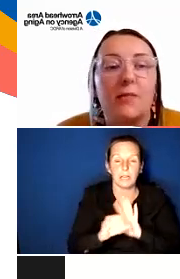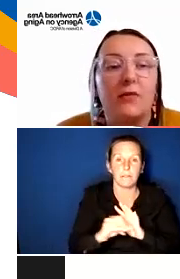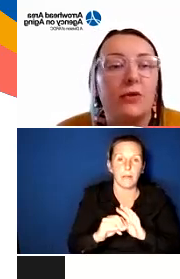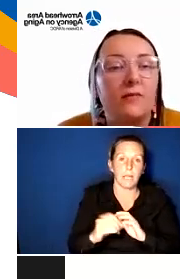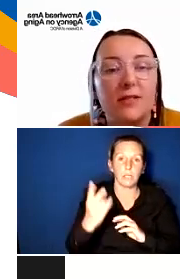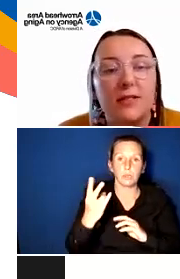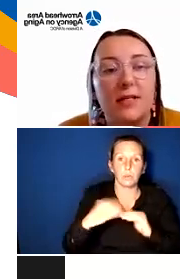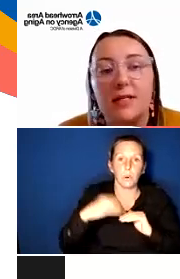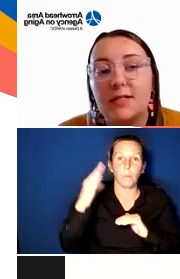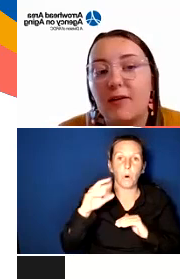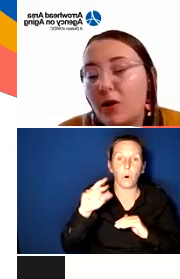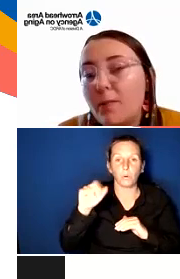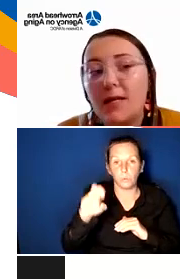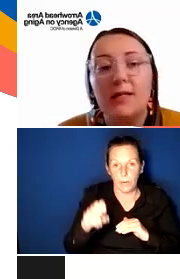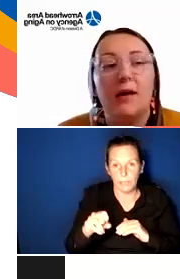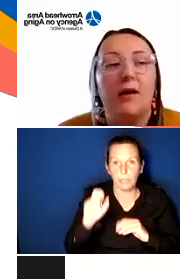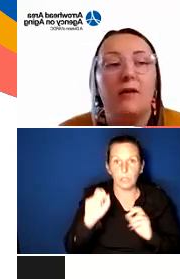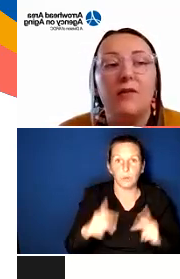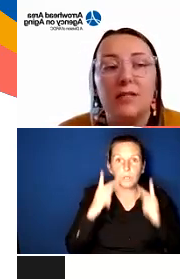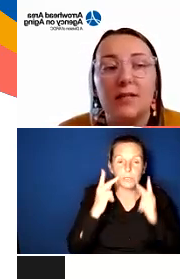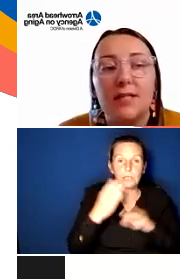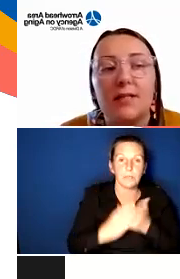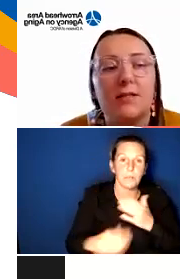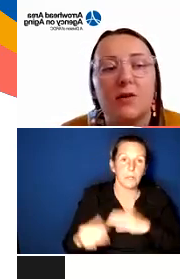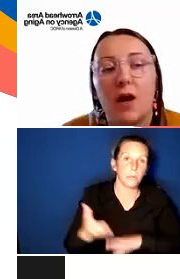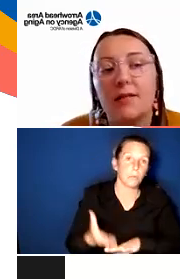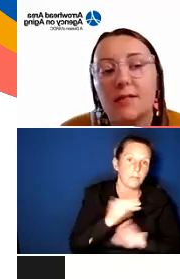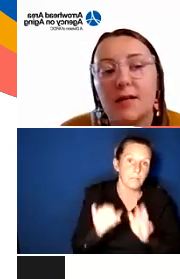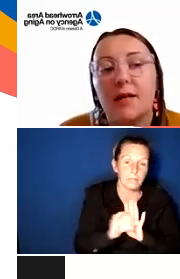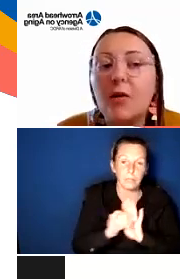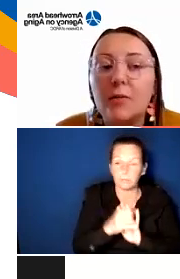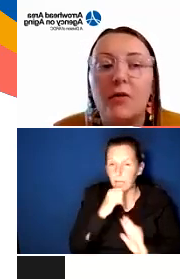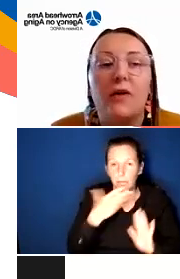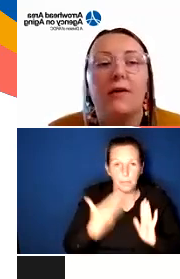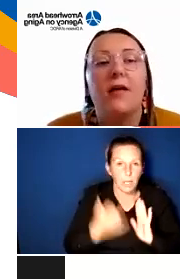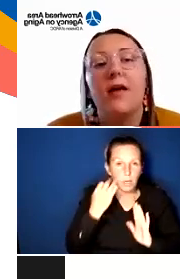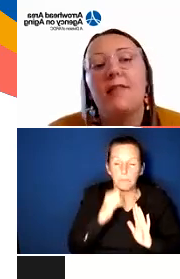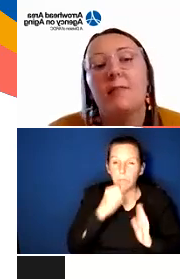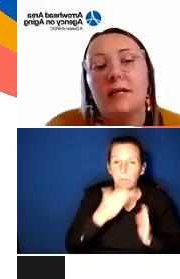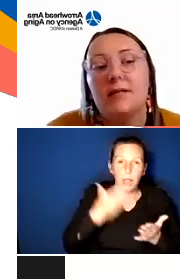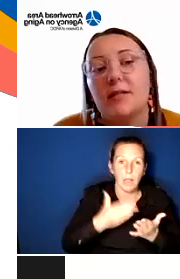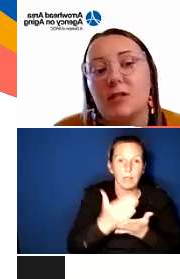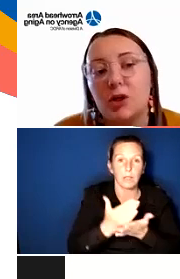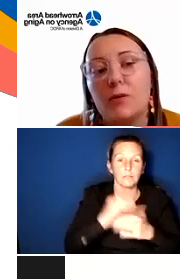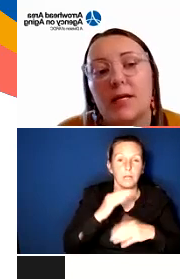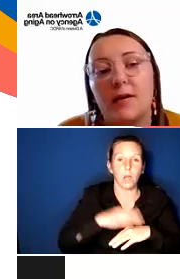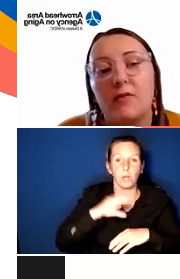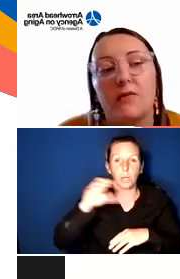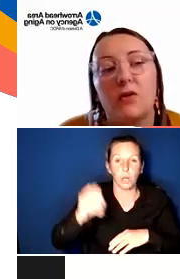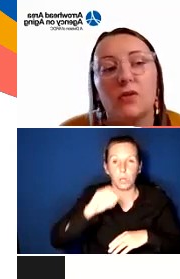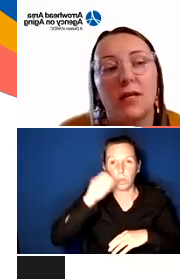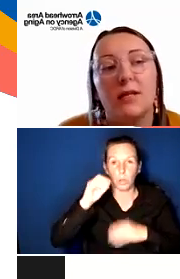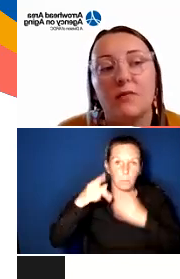that some of the previous identities have been omitted. If these identities are not listed on a county profile, that means that 0%